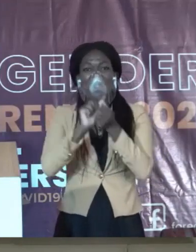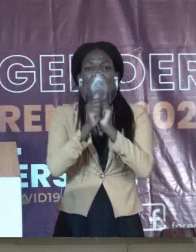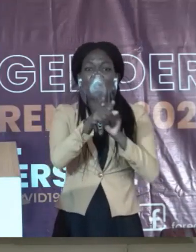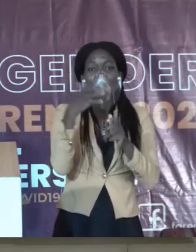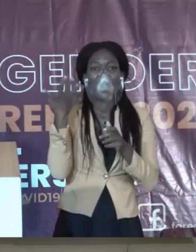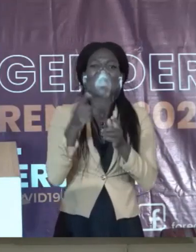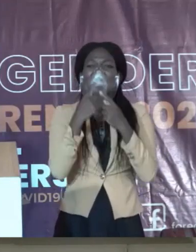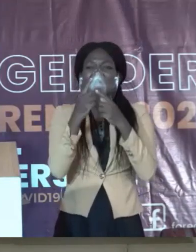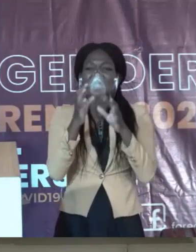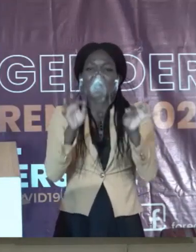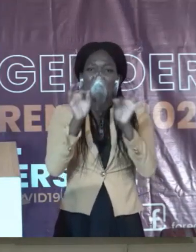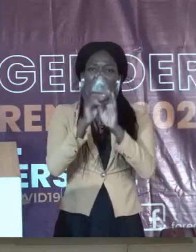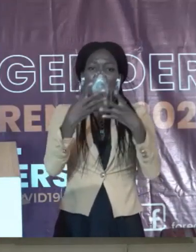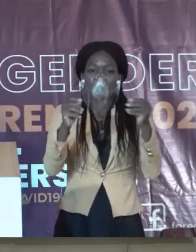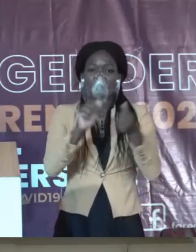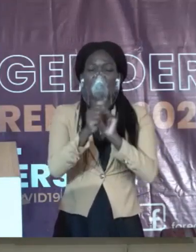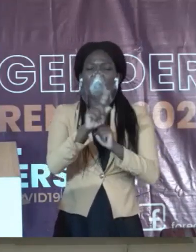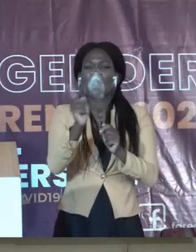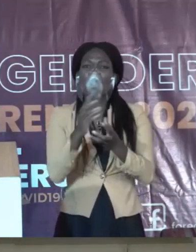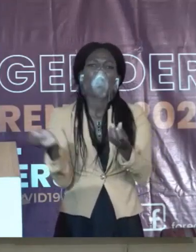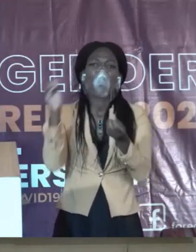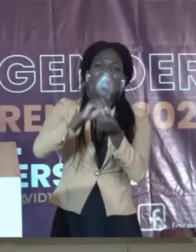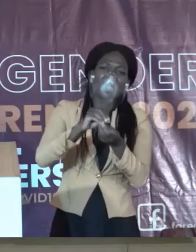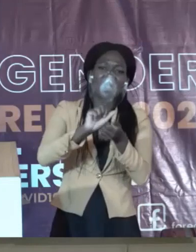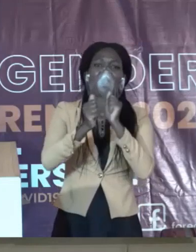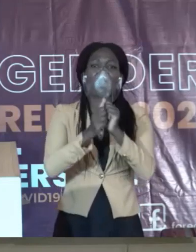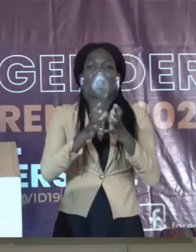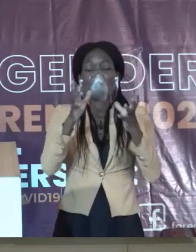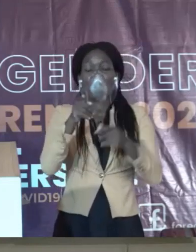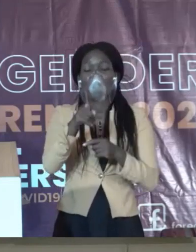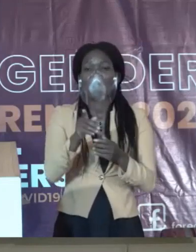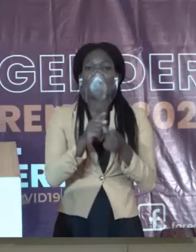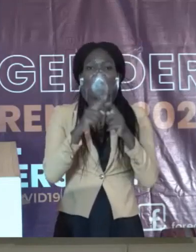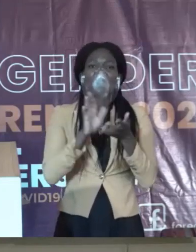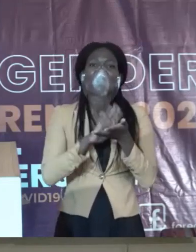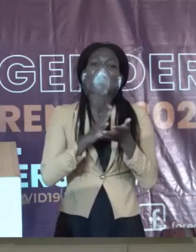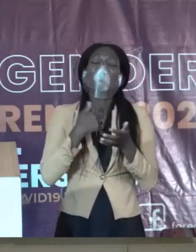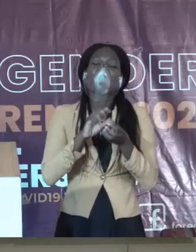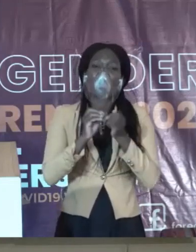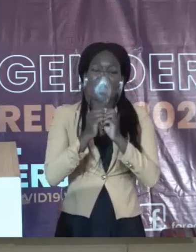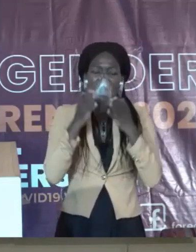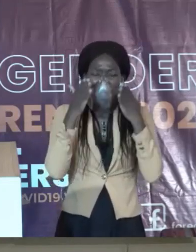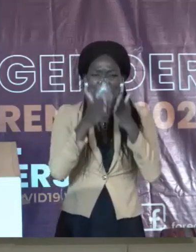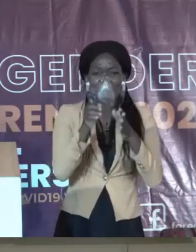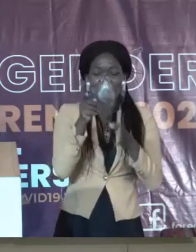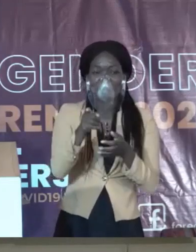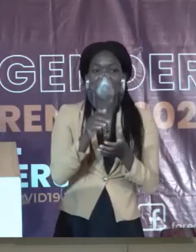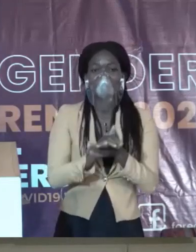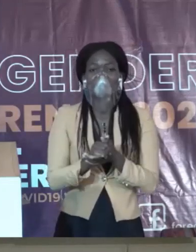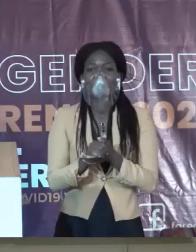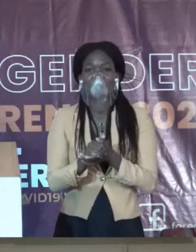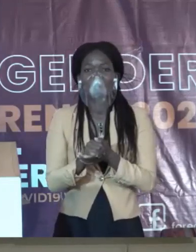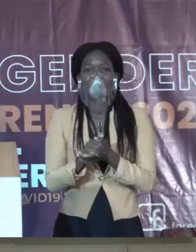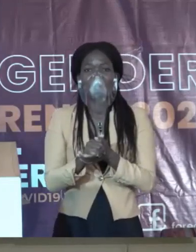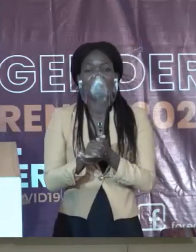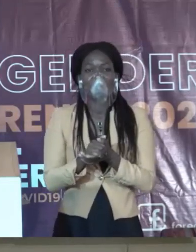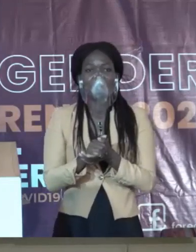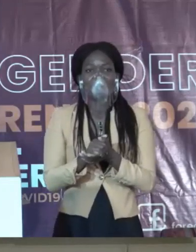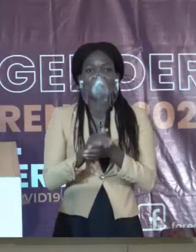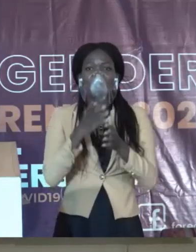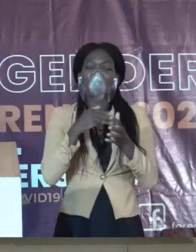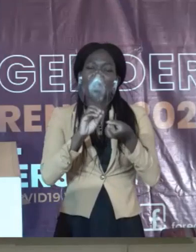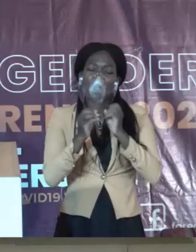their working capital right now, need to be focused on on